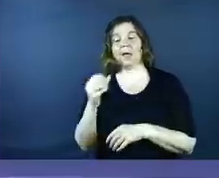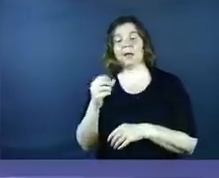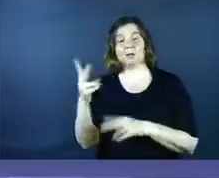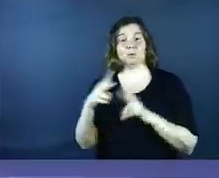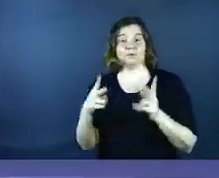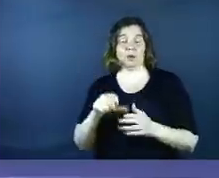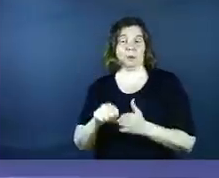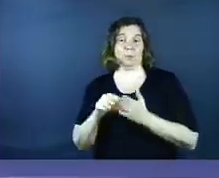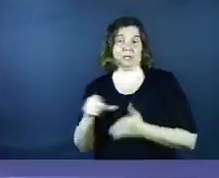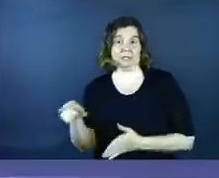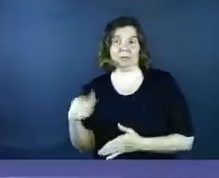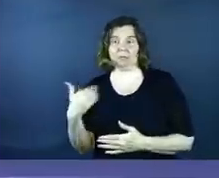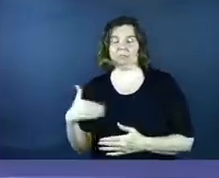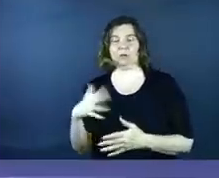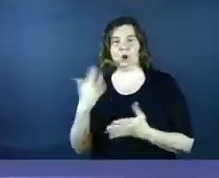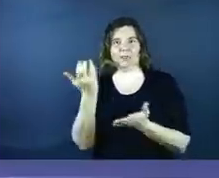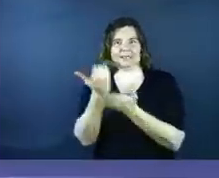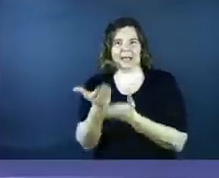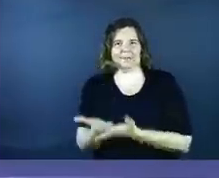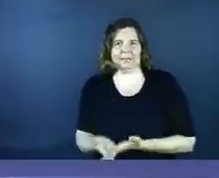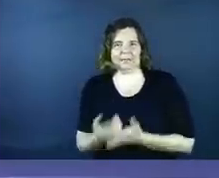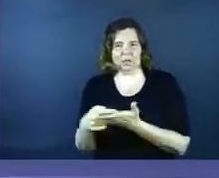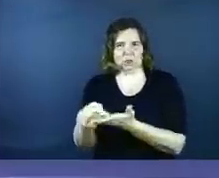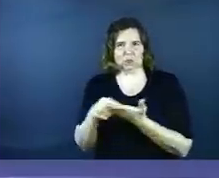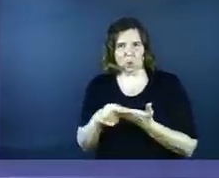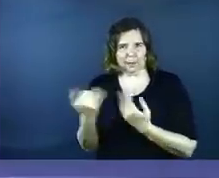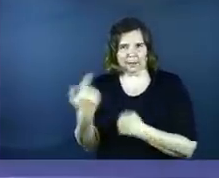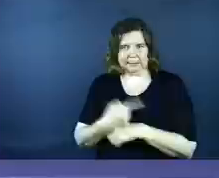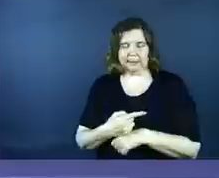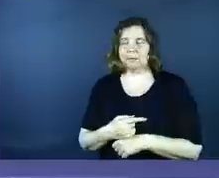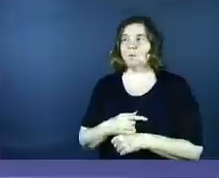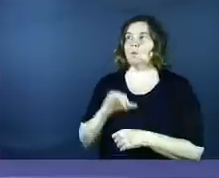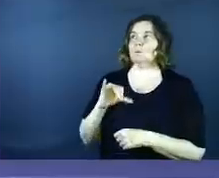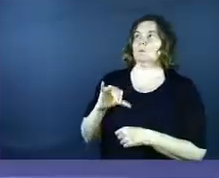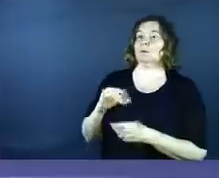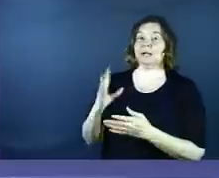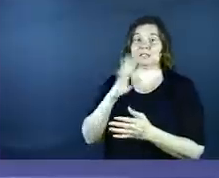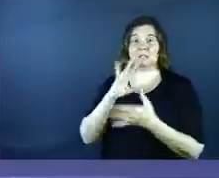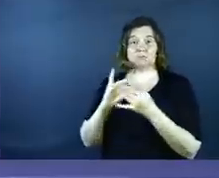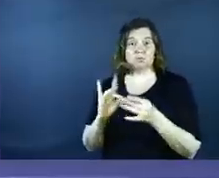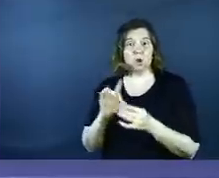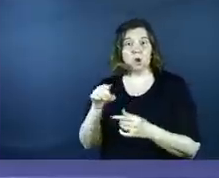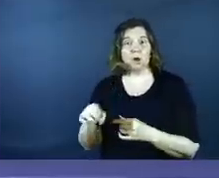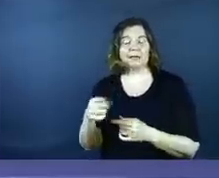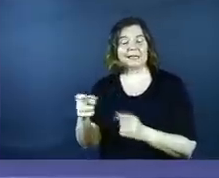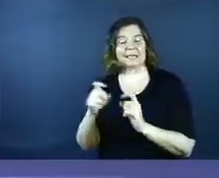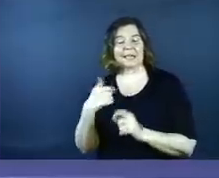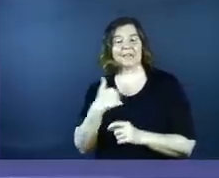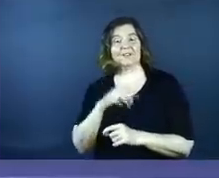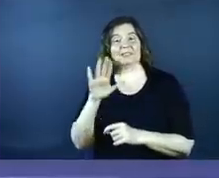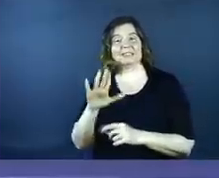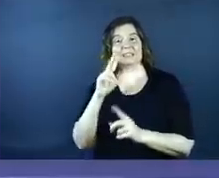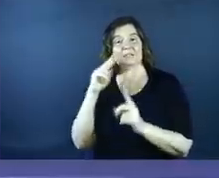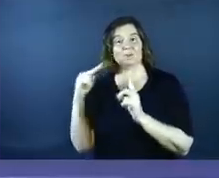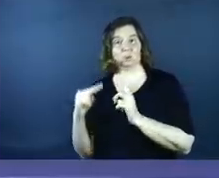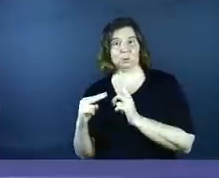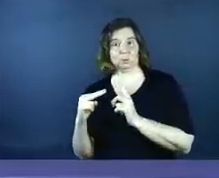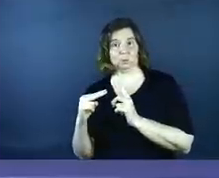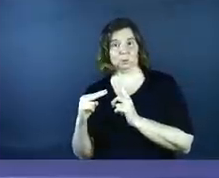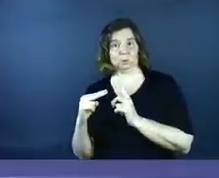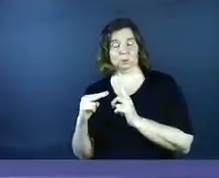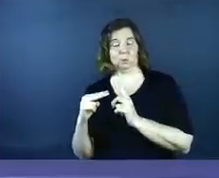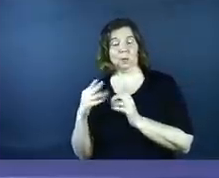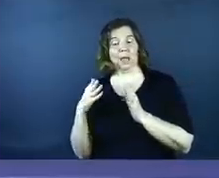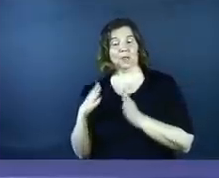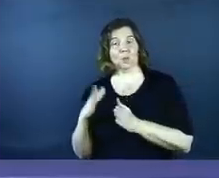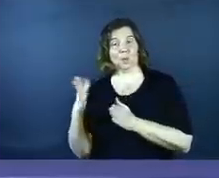was very impressive. He had all this evidence that he showed us that day. And as he talked to us, he gave us his view. And